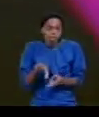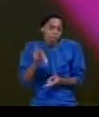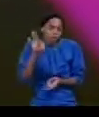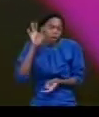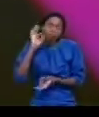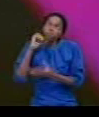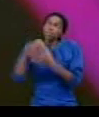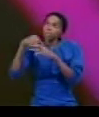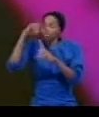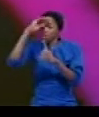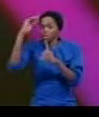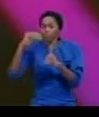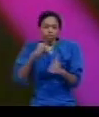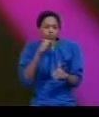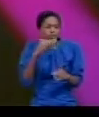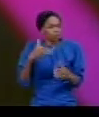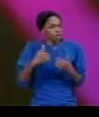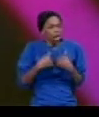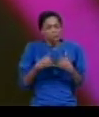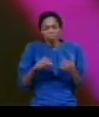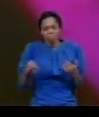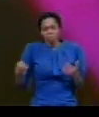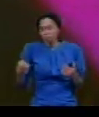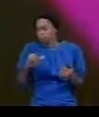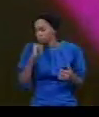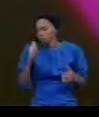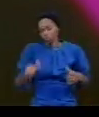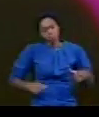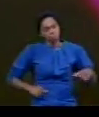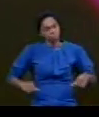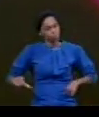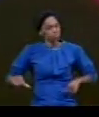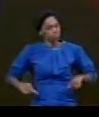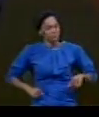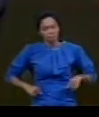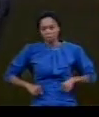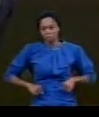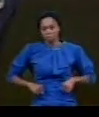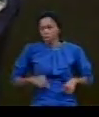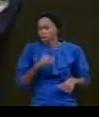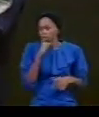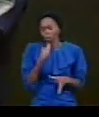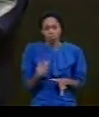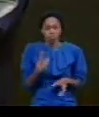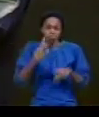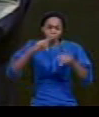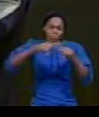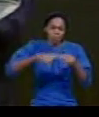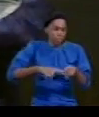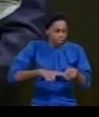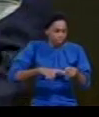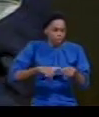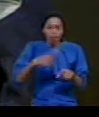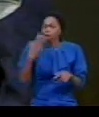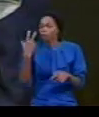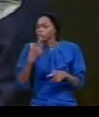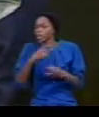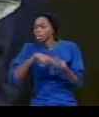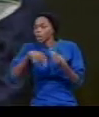not having, not bragging, and not testifying about my